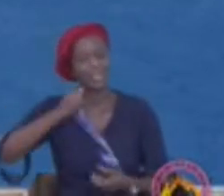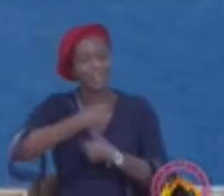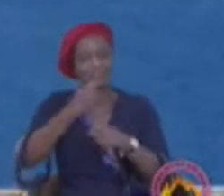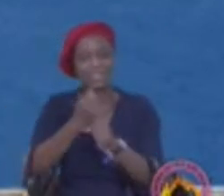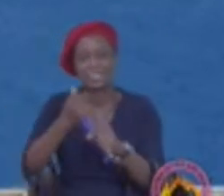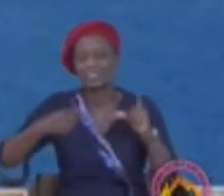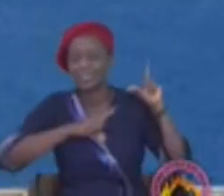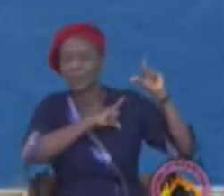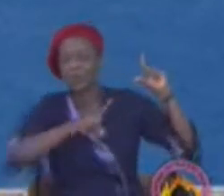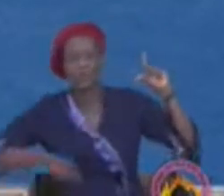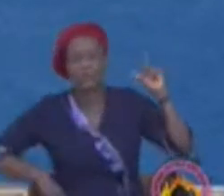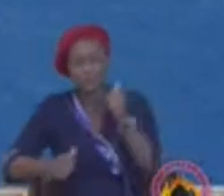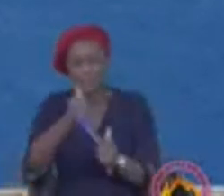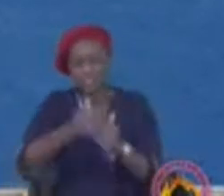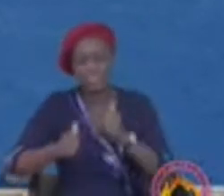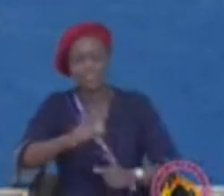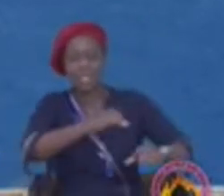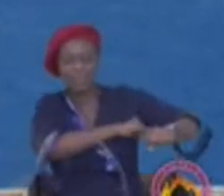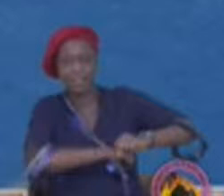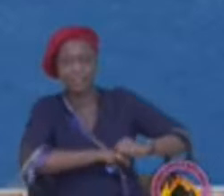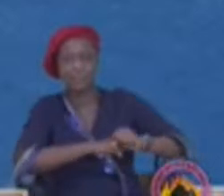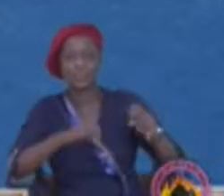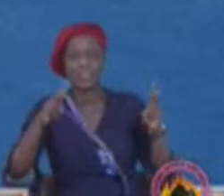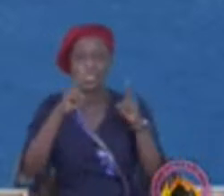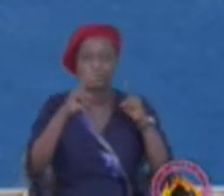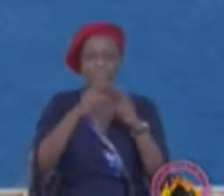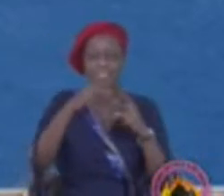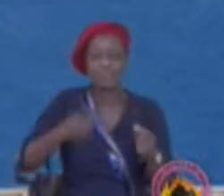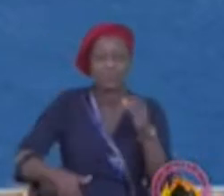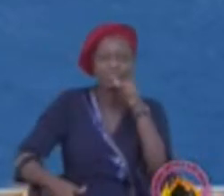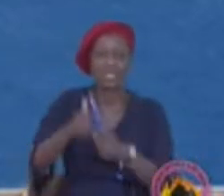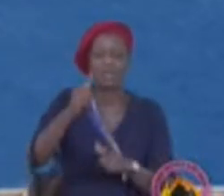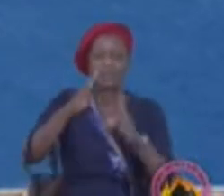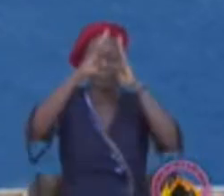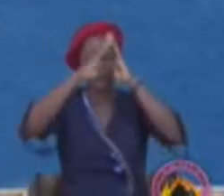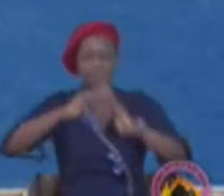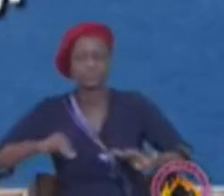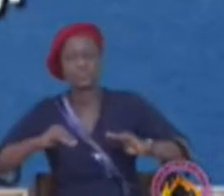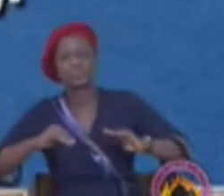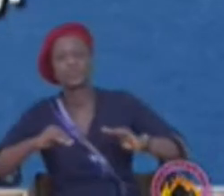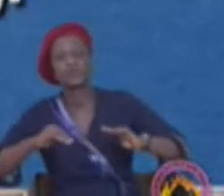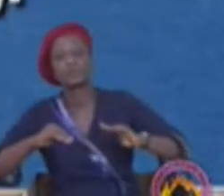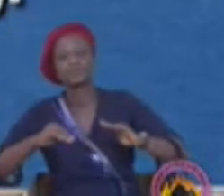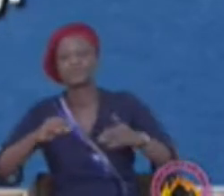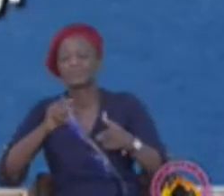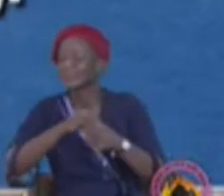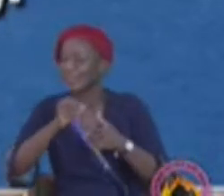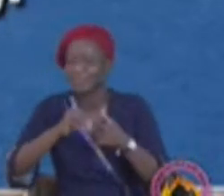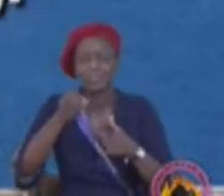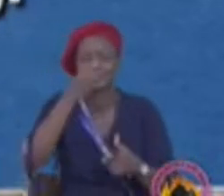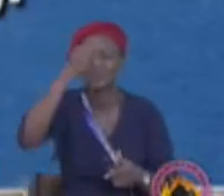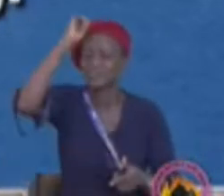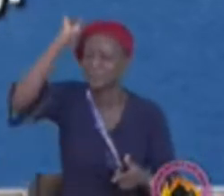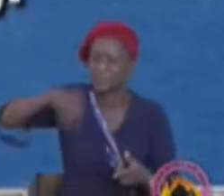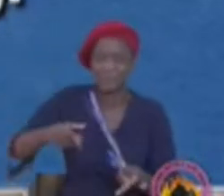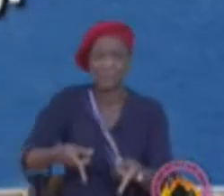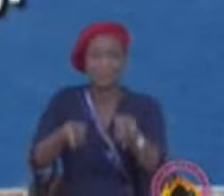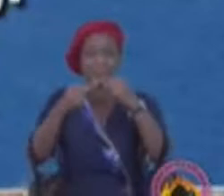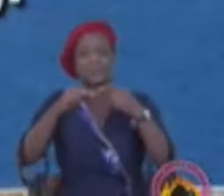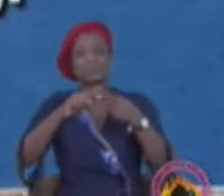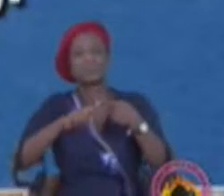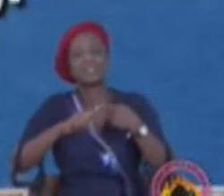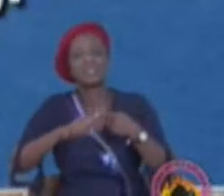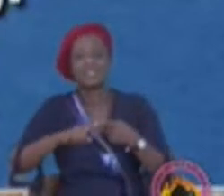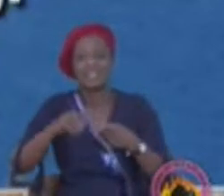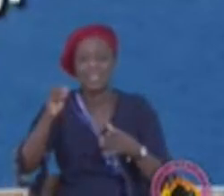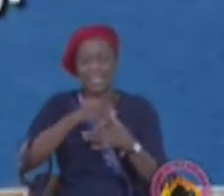Lord, which is my refuge, even the Most High, thy habitation. There shall no evil befall thee, neither